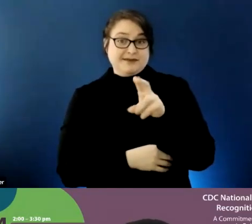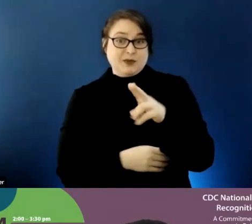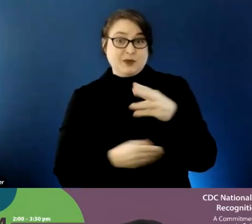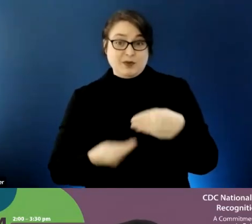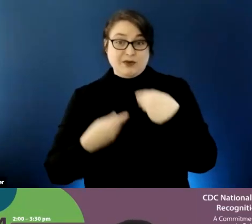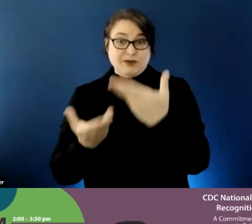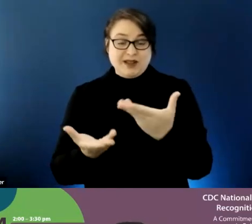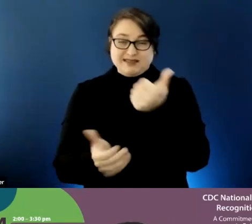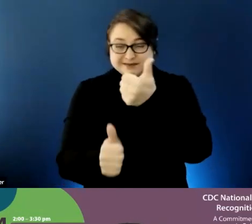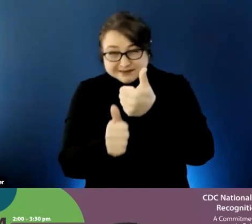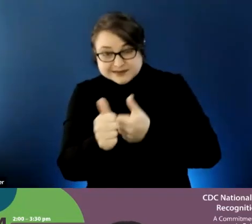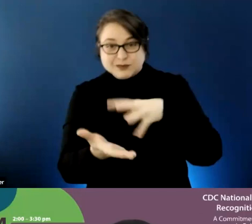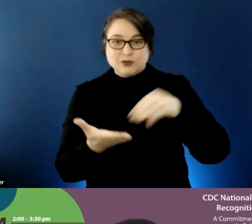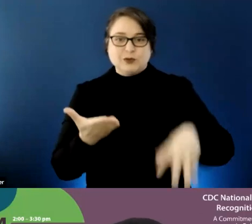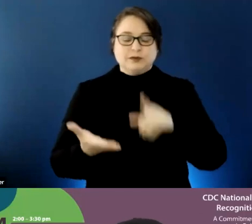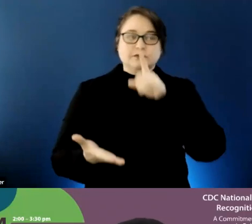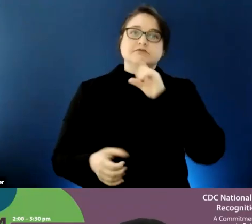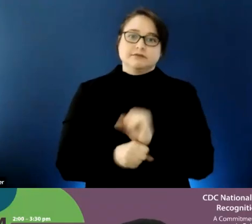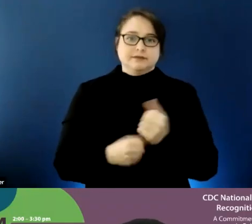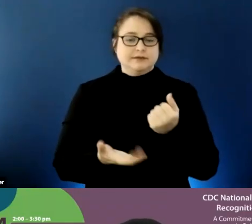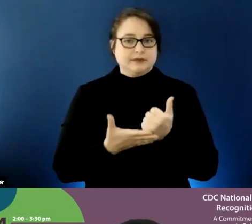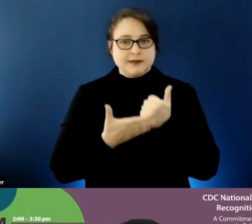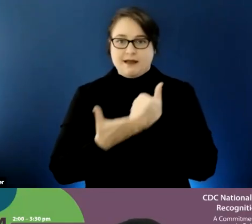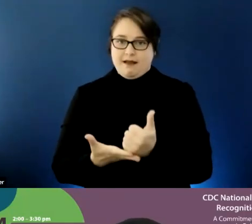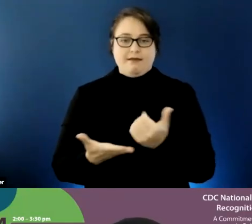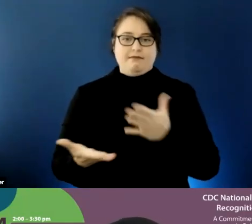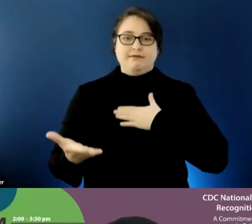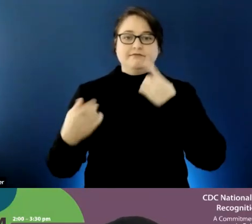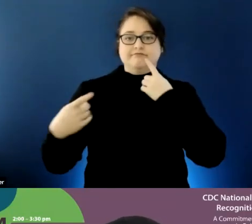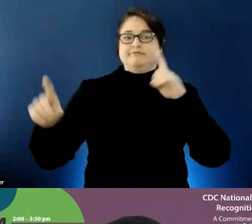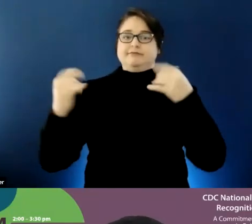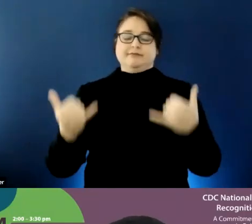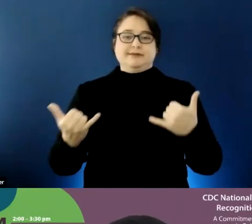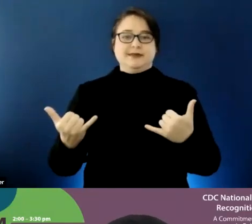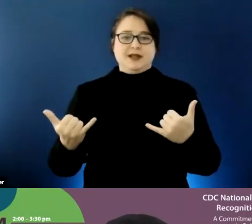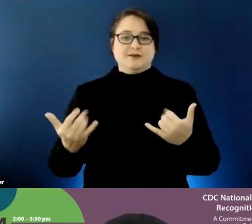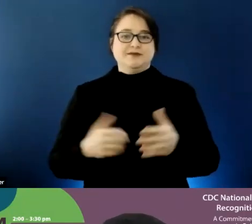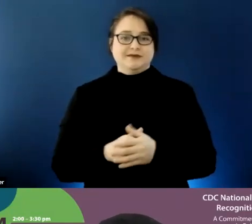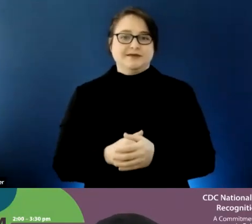student really helped attribute it to my success now, like where I am right now with grad school.